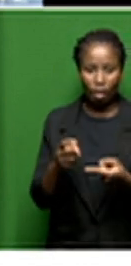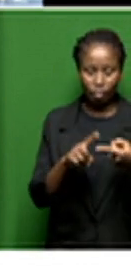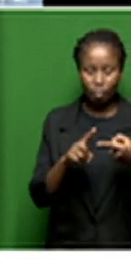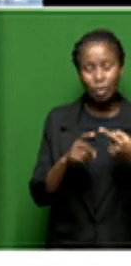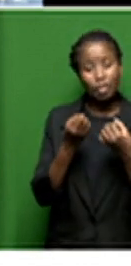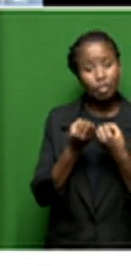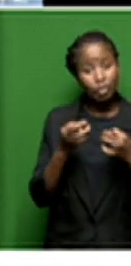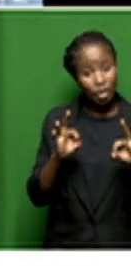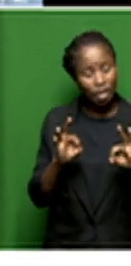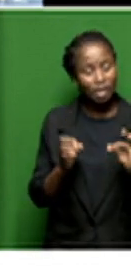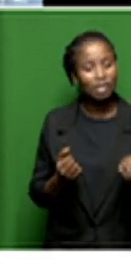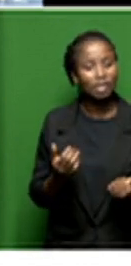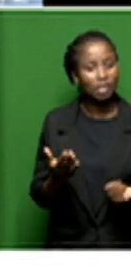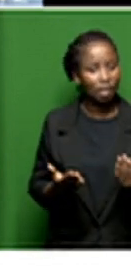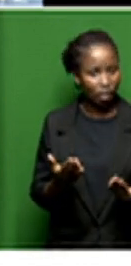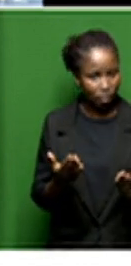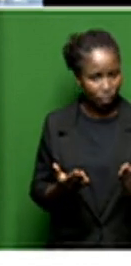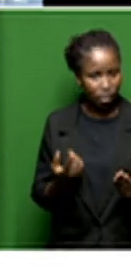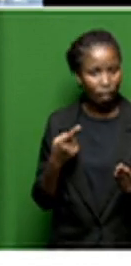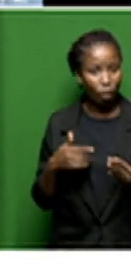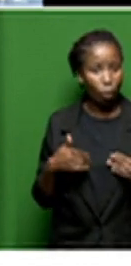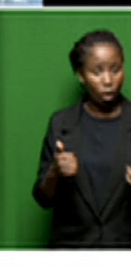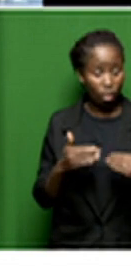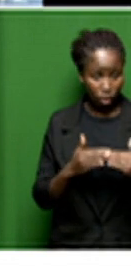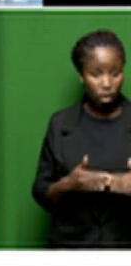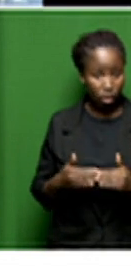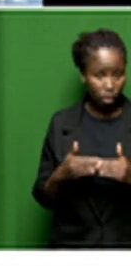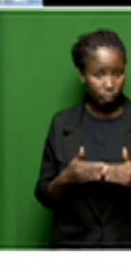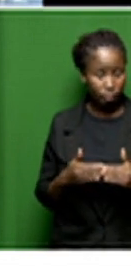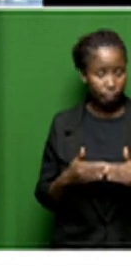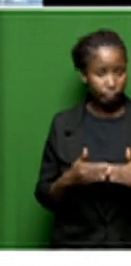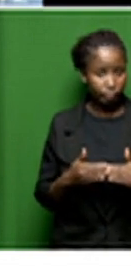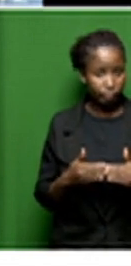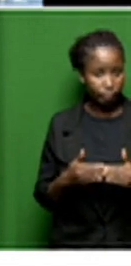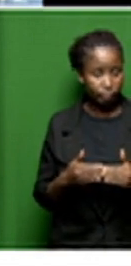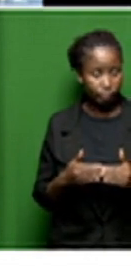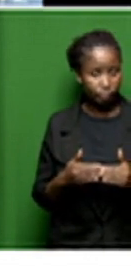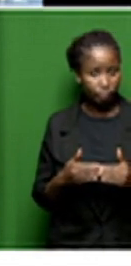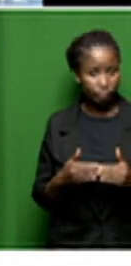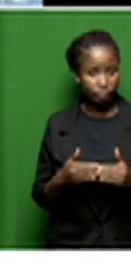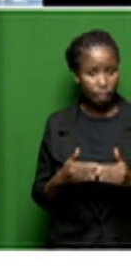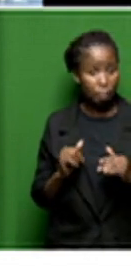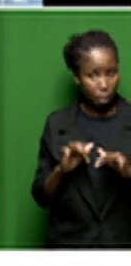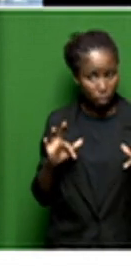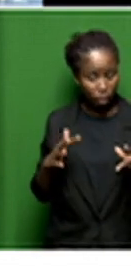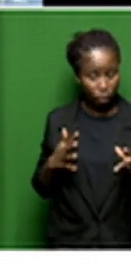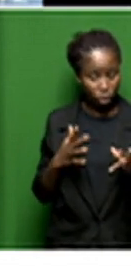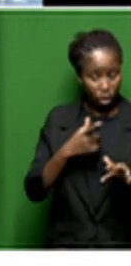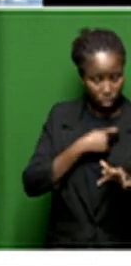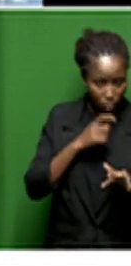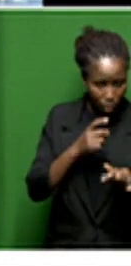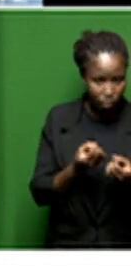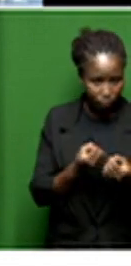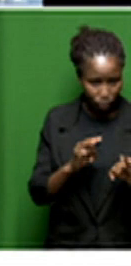service for healthcare for those people who are having adverse effects to the vaccine.